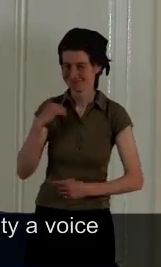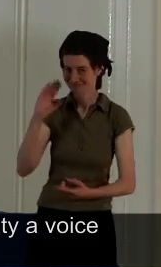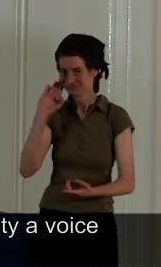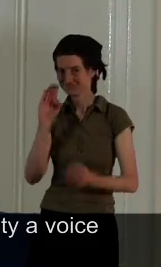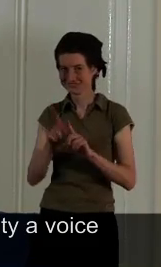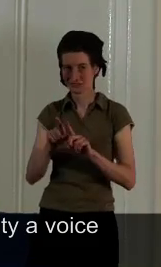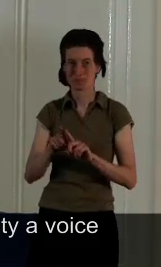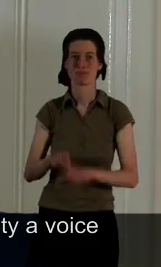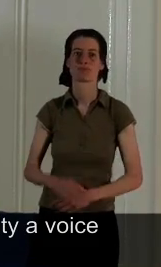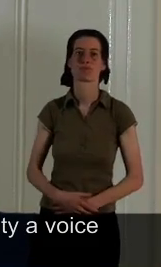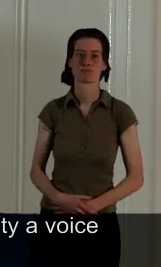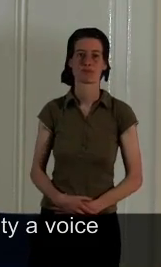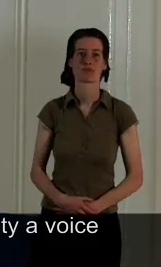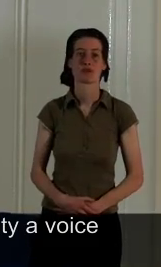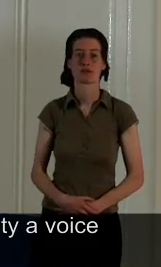to